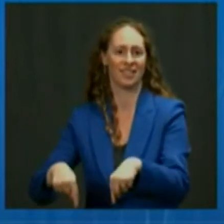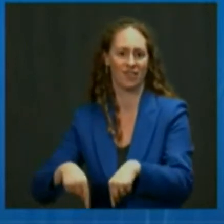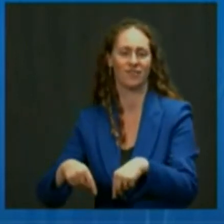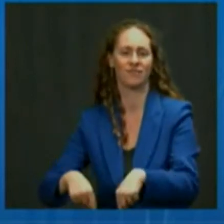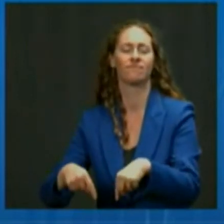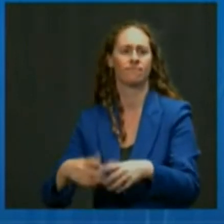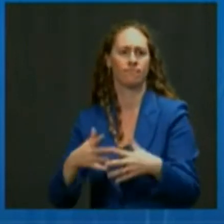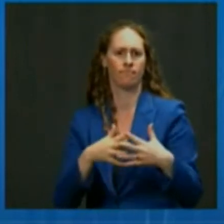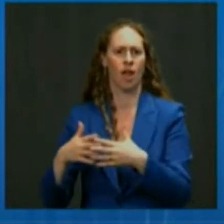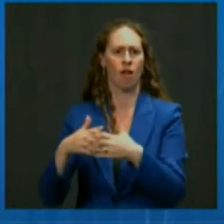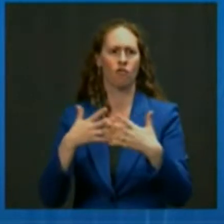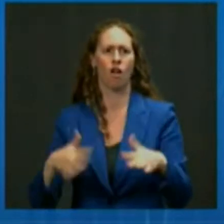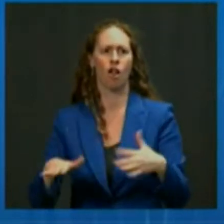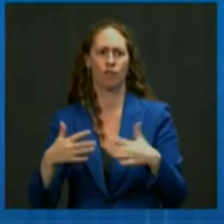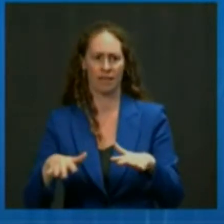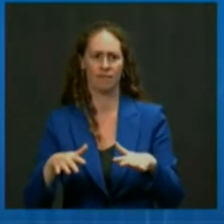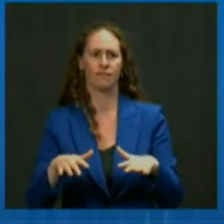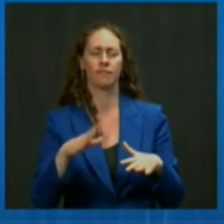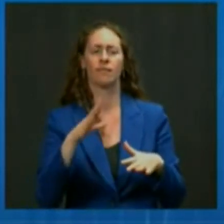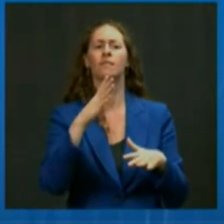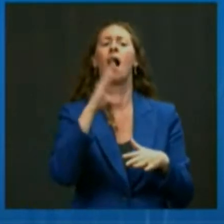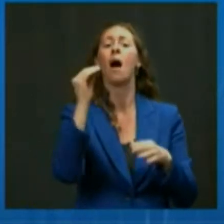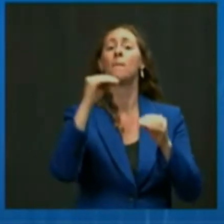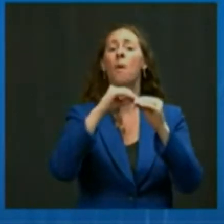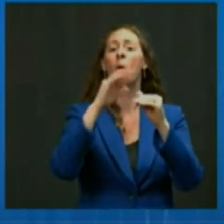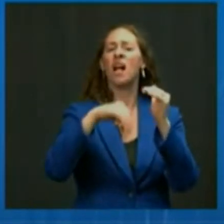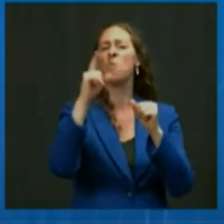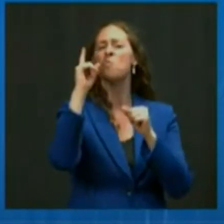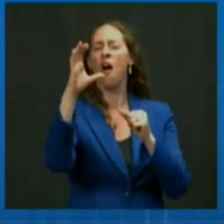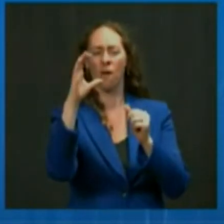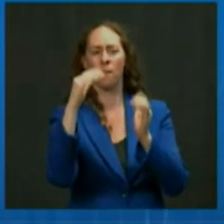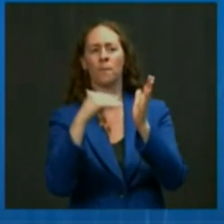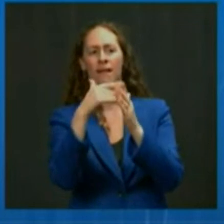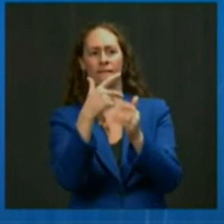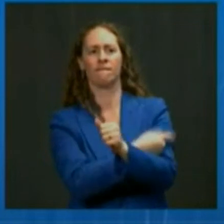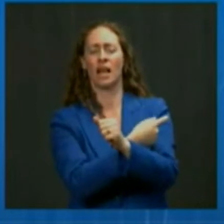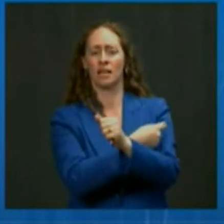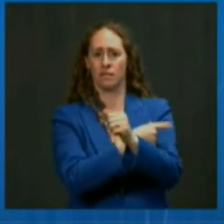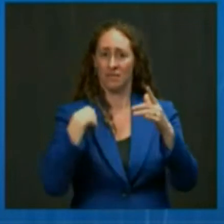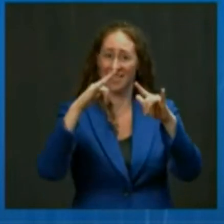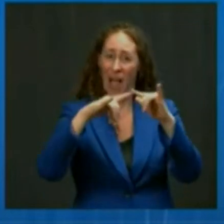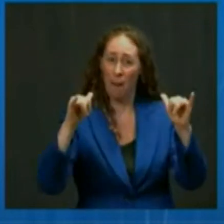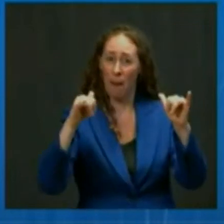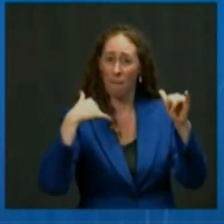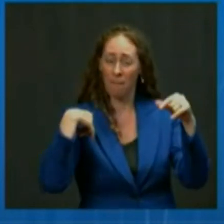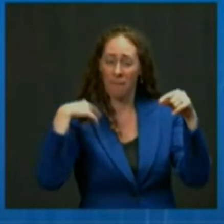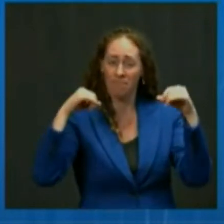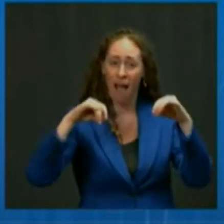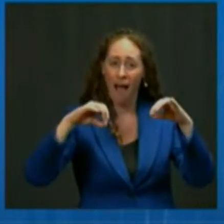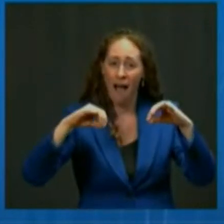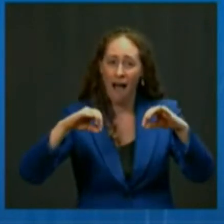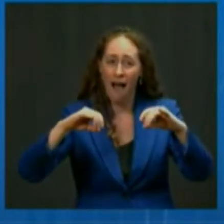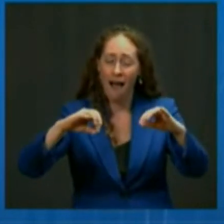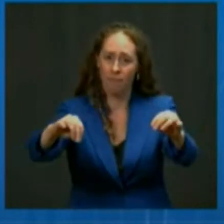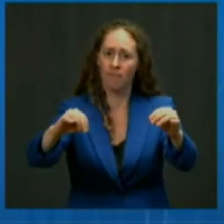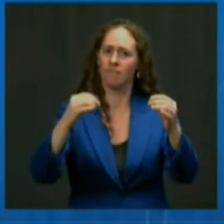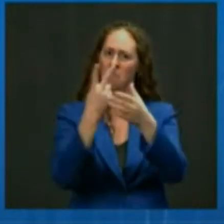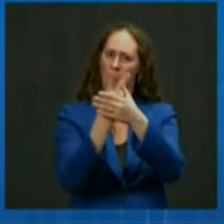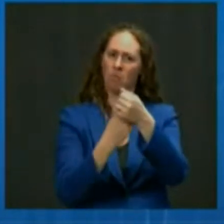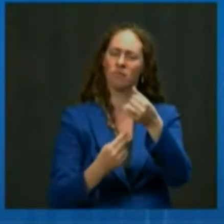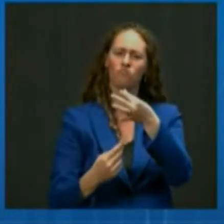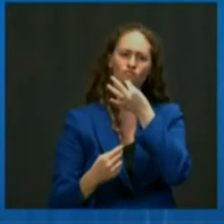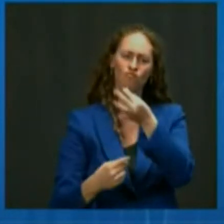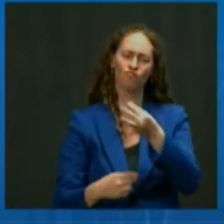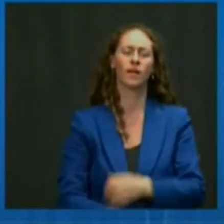than 100 million to other countries. As I said, the 115 million doses that we've already